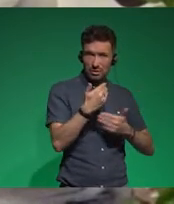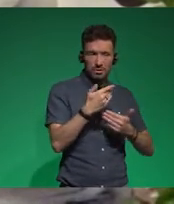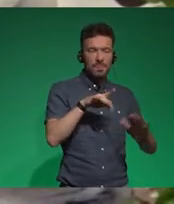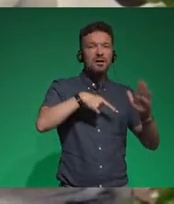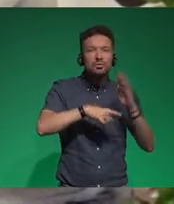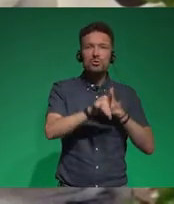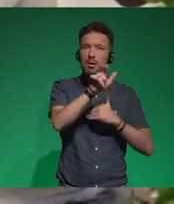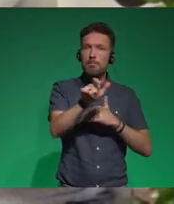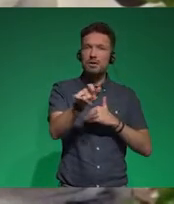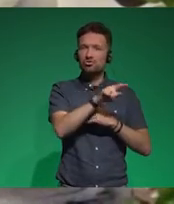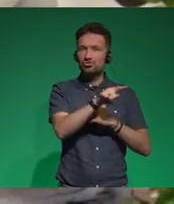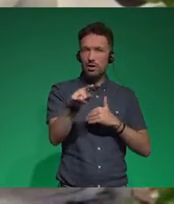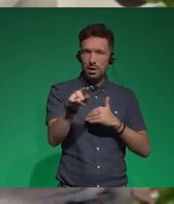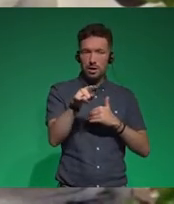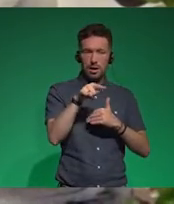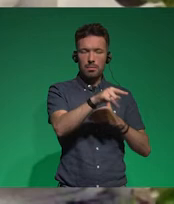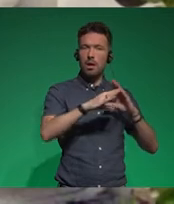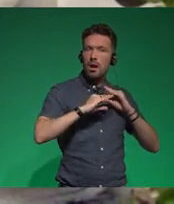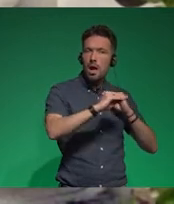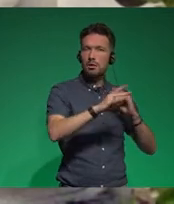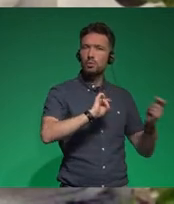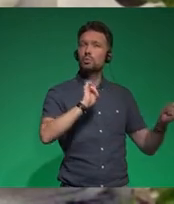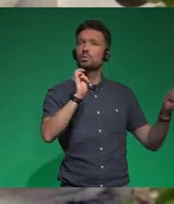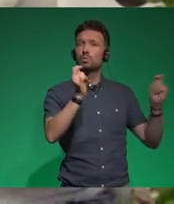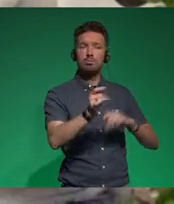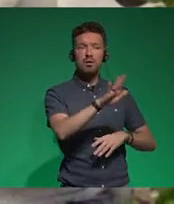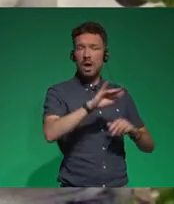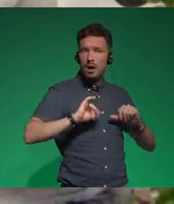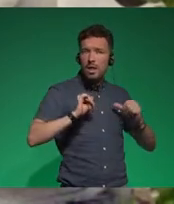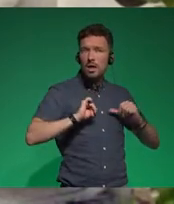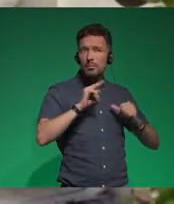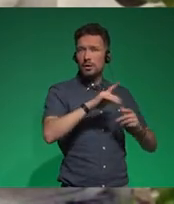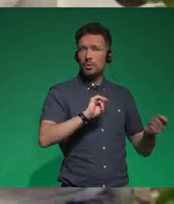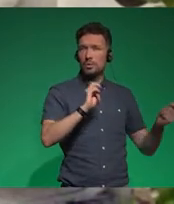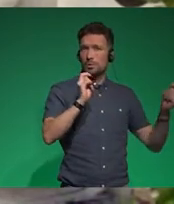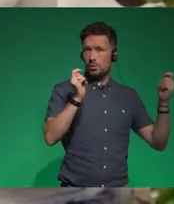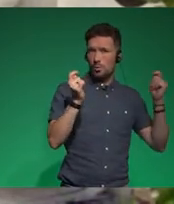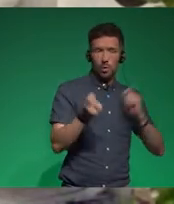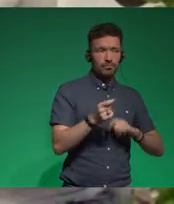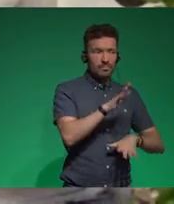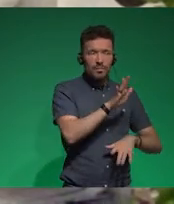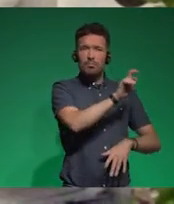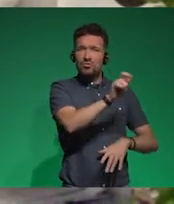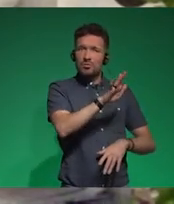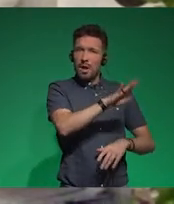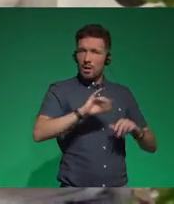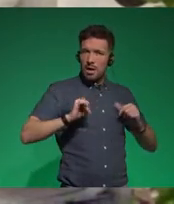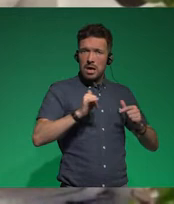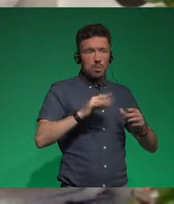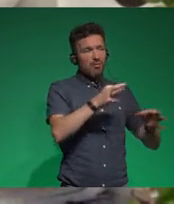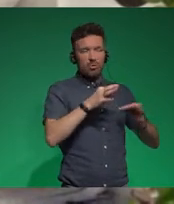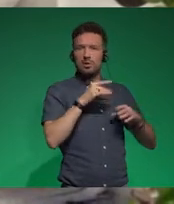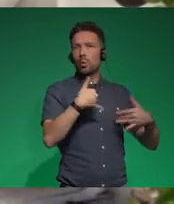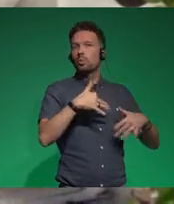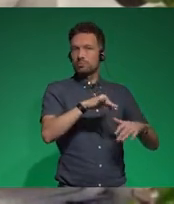up. And and to that idea, I think that the silent and